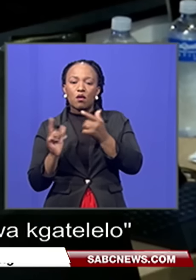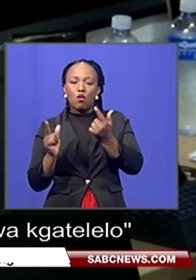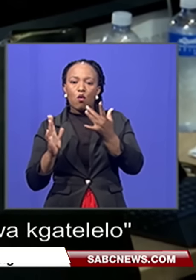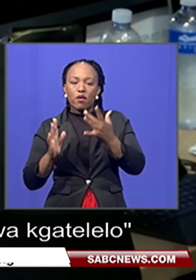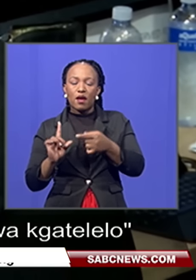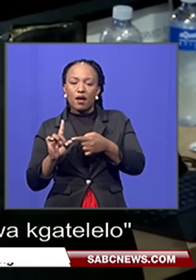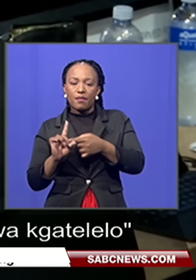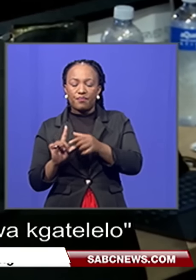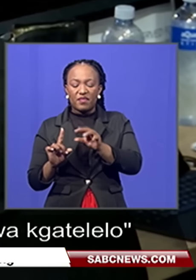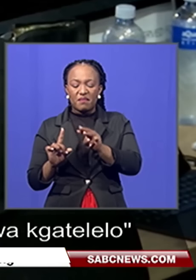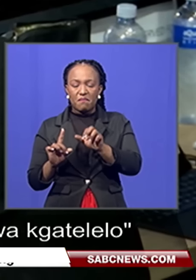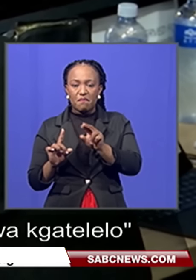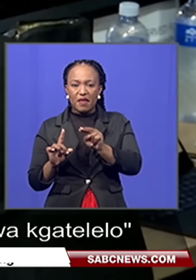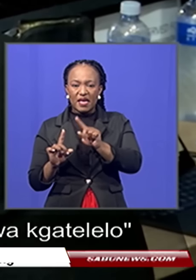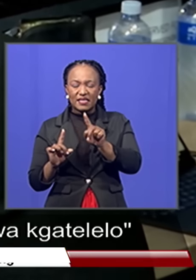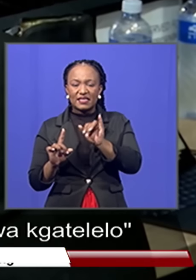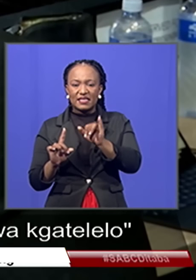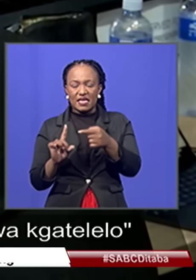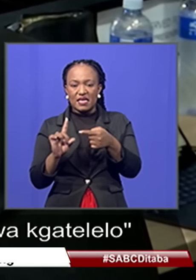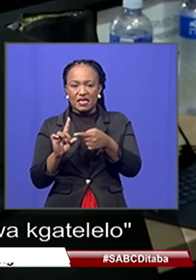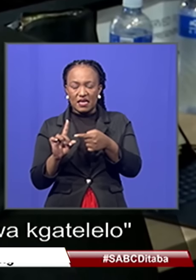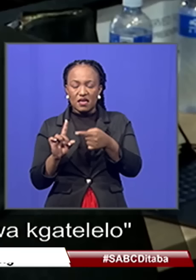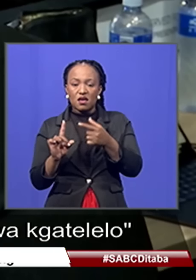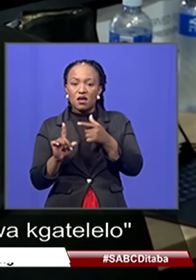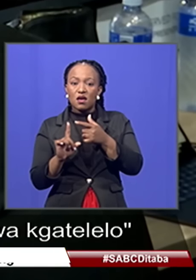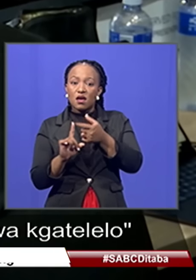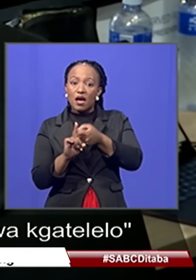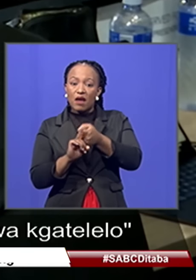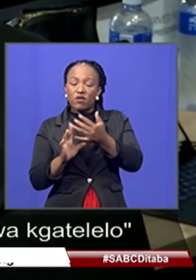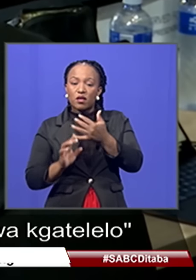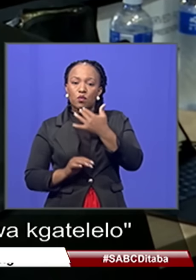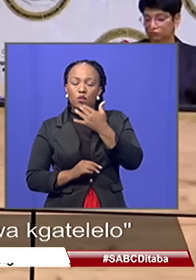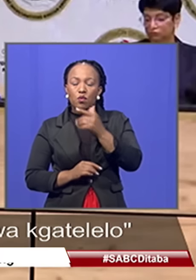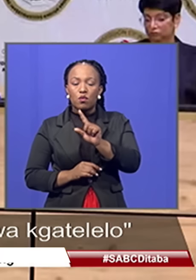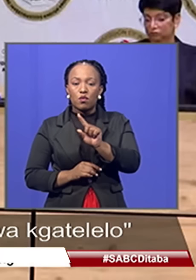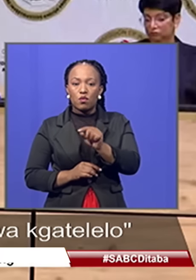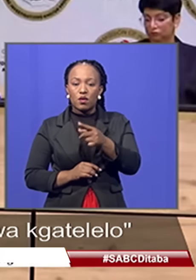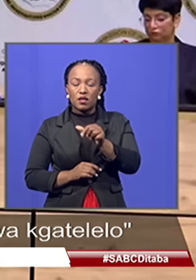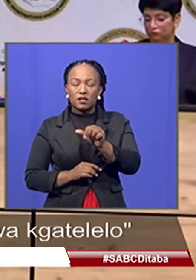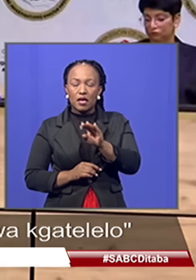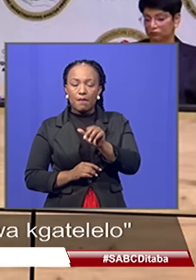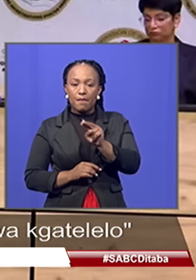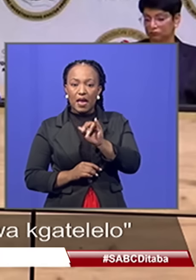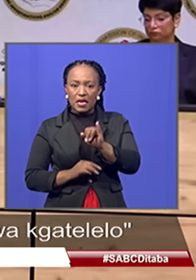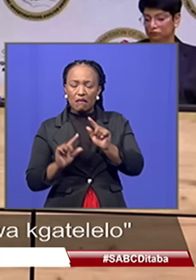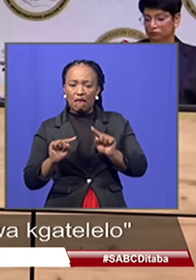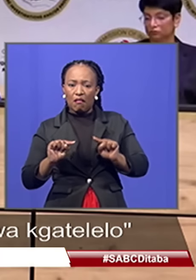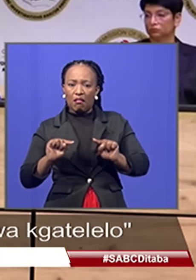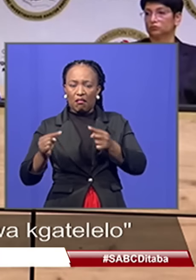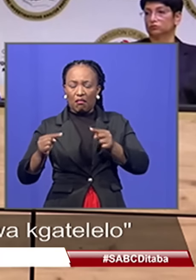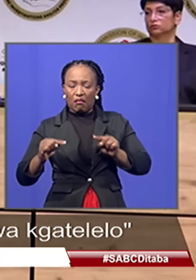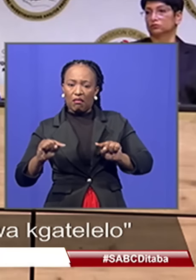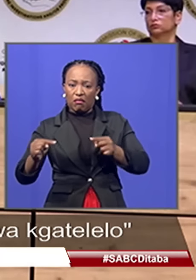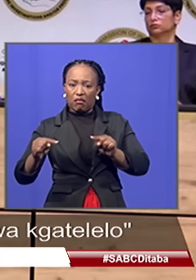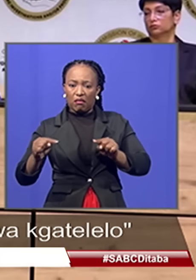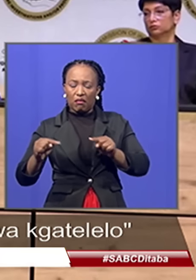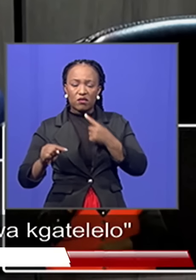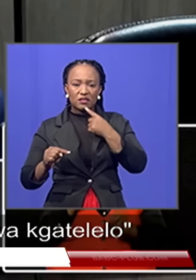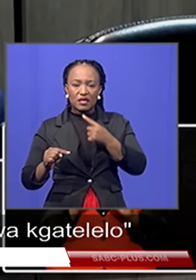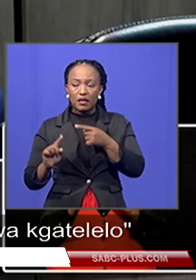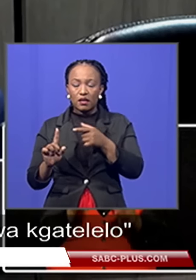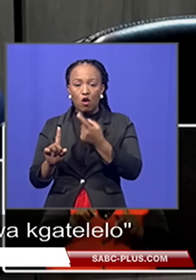semolao wa Menzi Simelane e le go mo advocate Thabani Masuku. Tabakgolo ya ngangišano e be e le go bitšwa